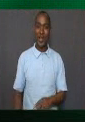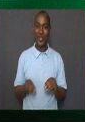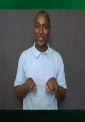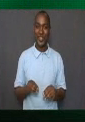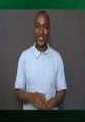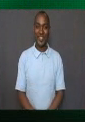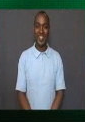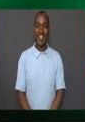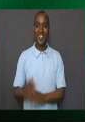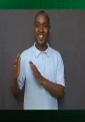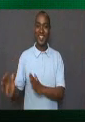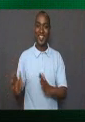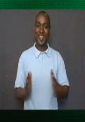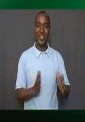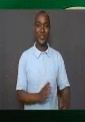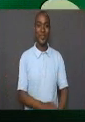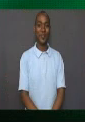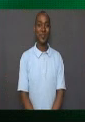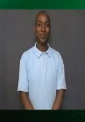Students, let's get ready.